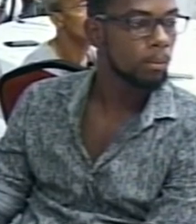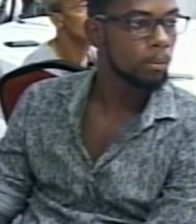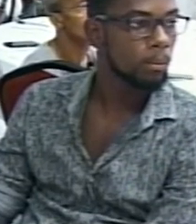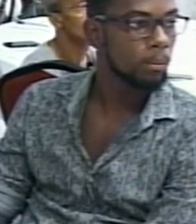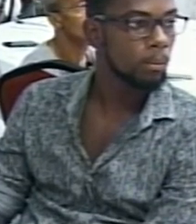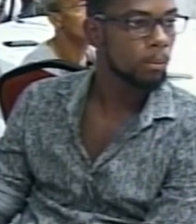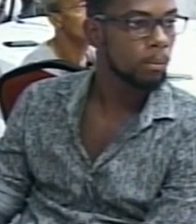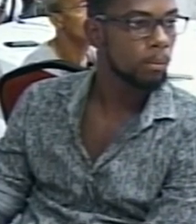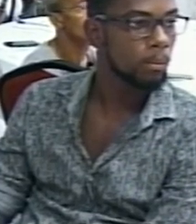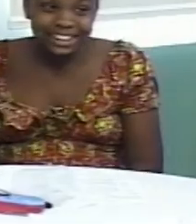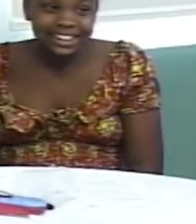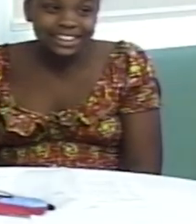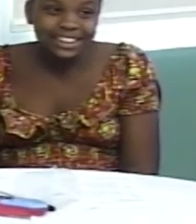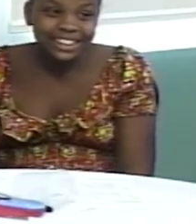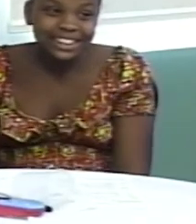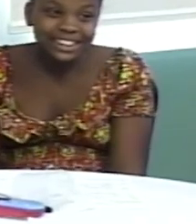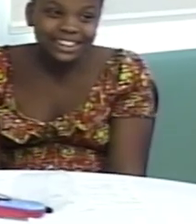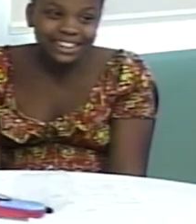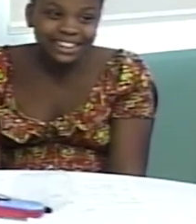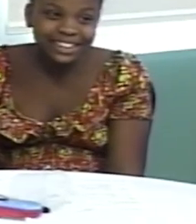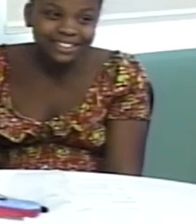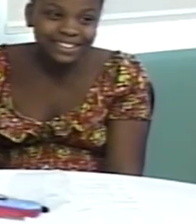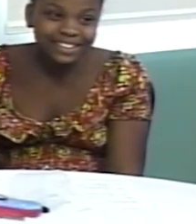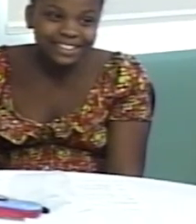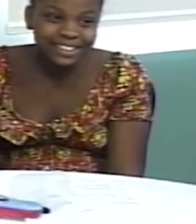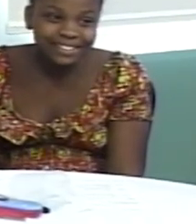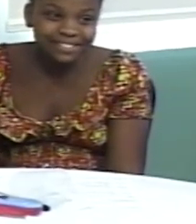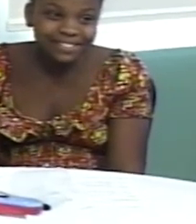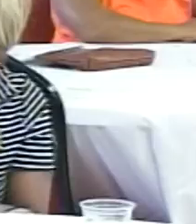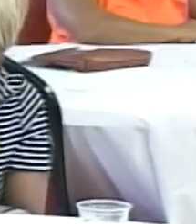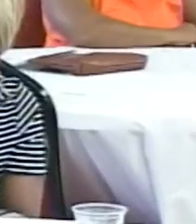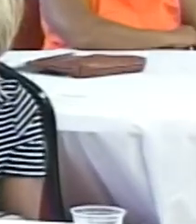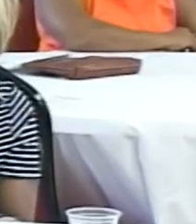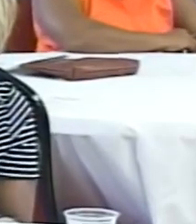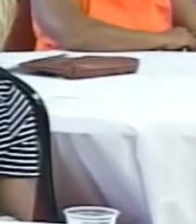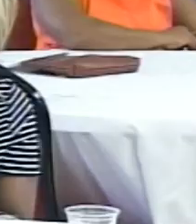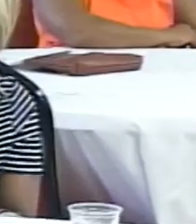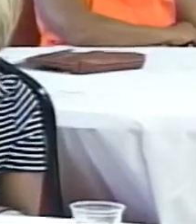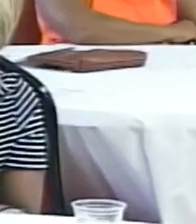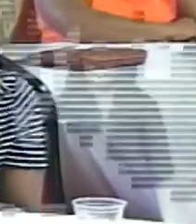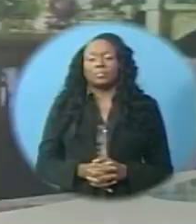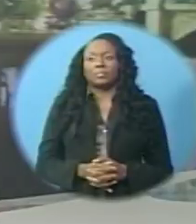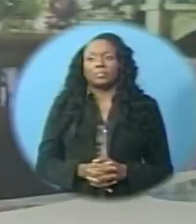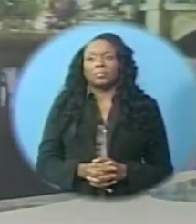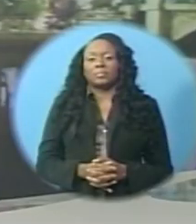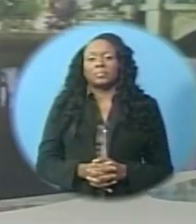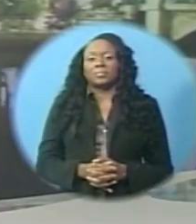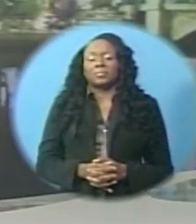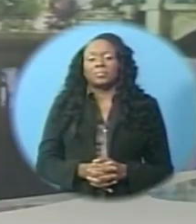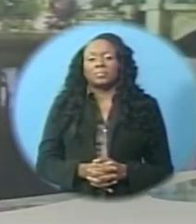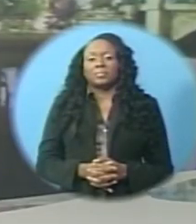dealing with diabetes. She says frequent monitoring of blood sugar levels is necessary.